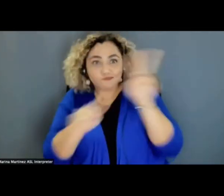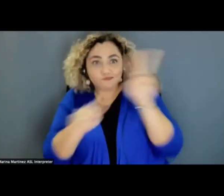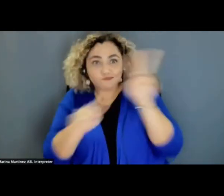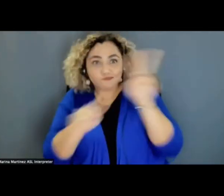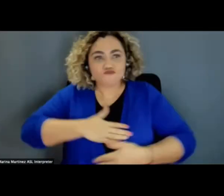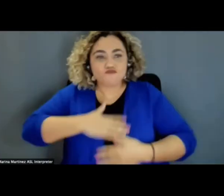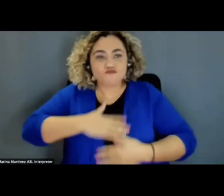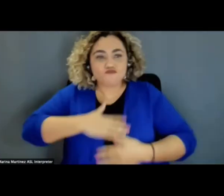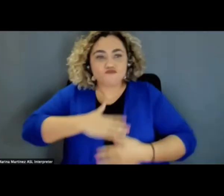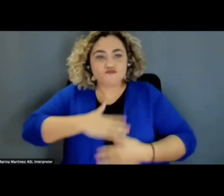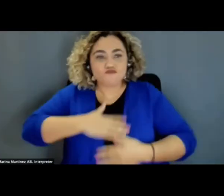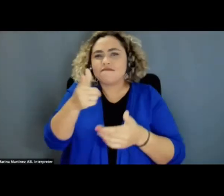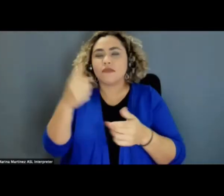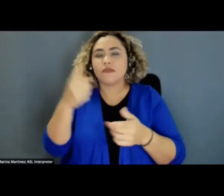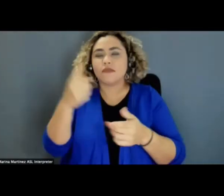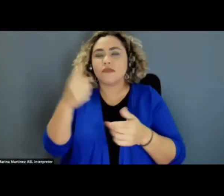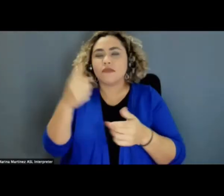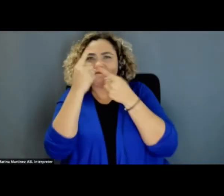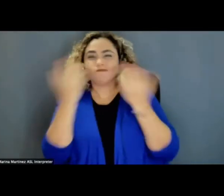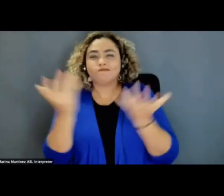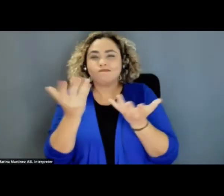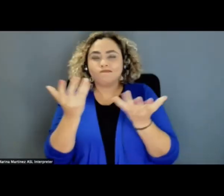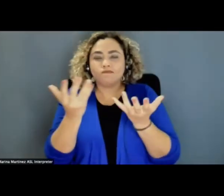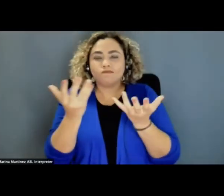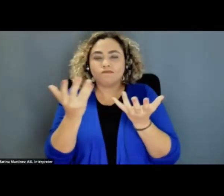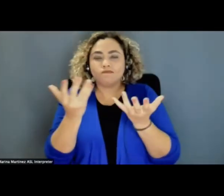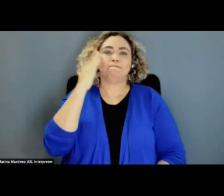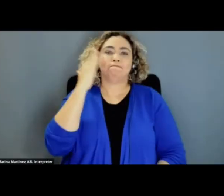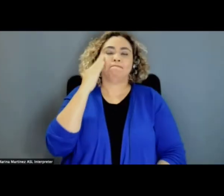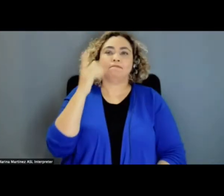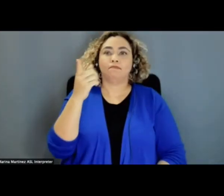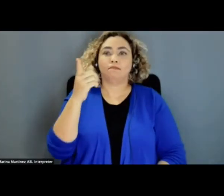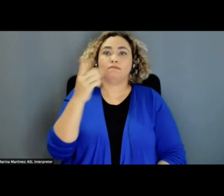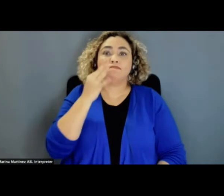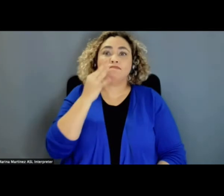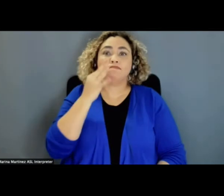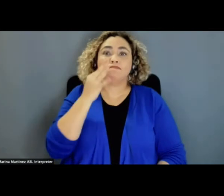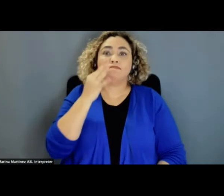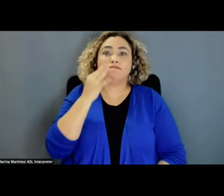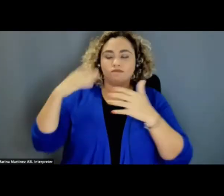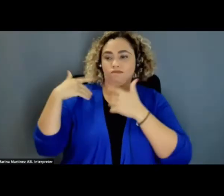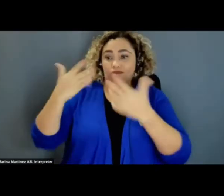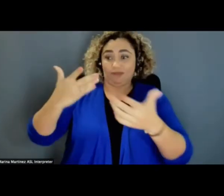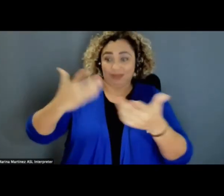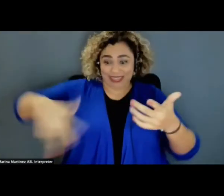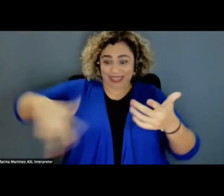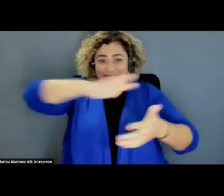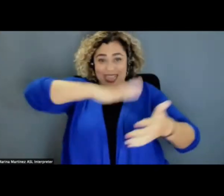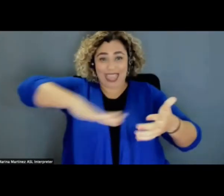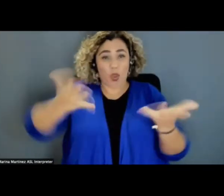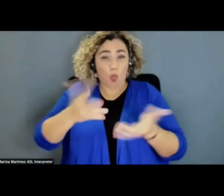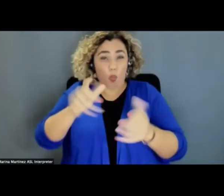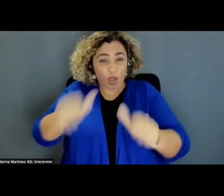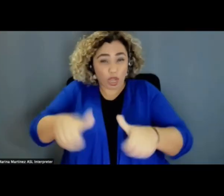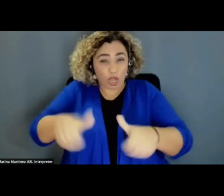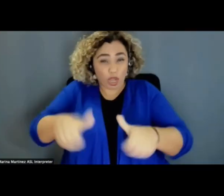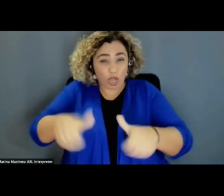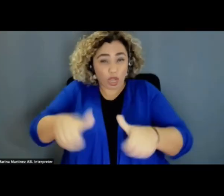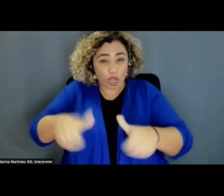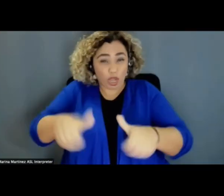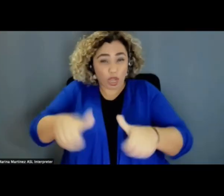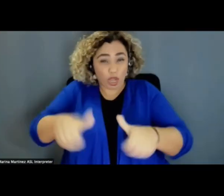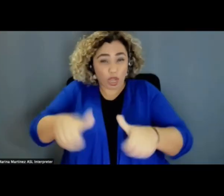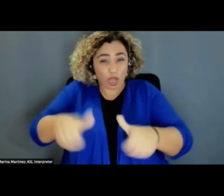take a moment to reflect on and acknowledge the indigenous roots of the land that you're on. Every community owes